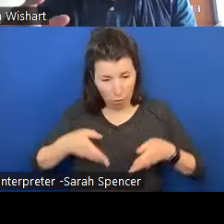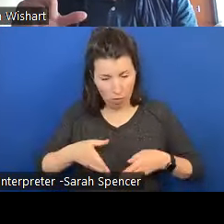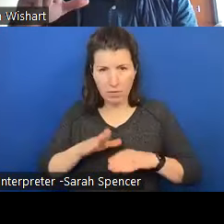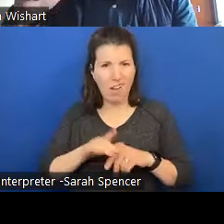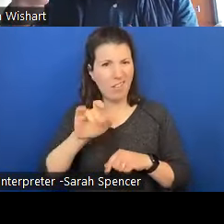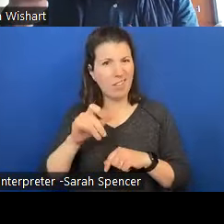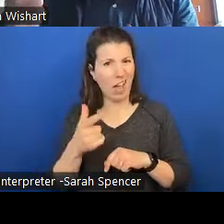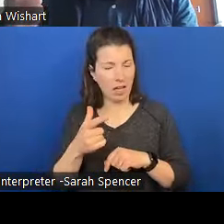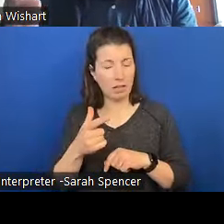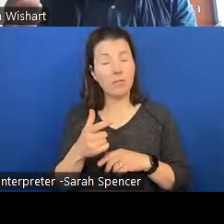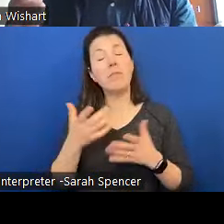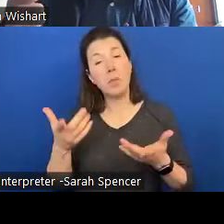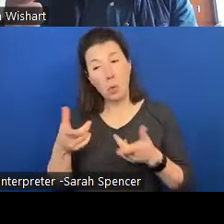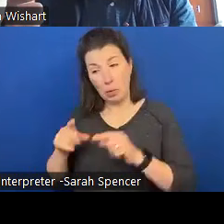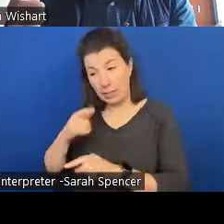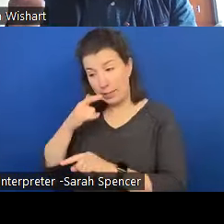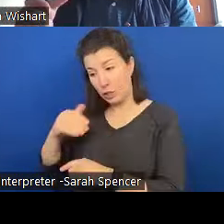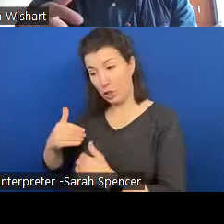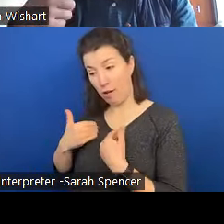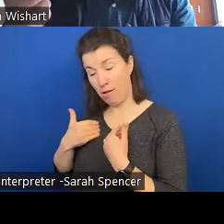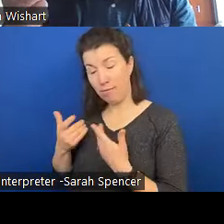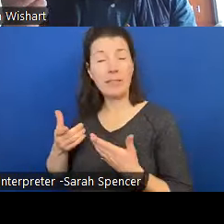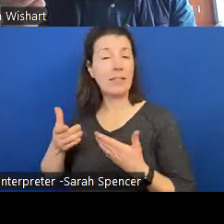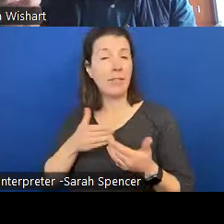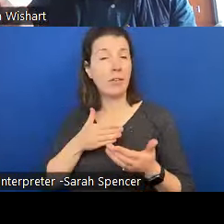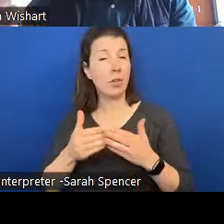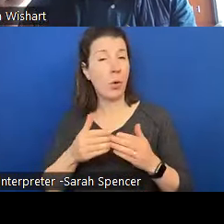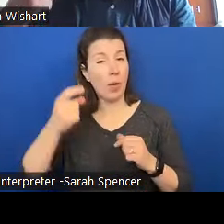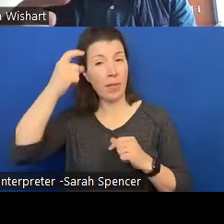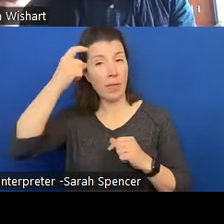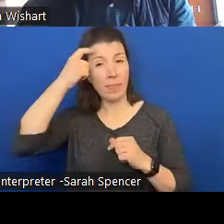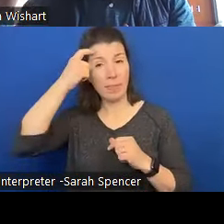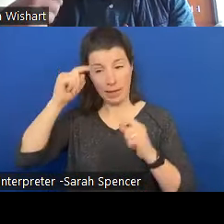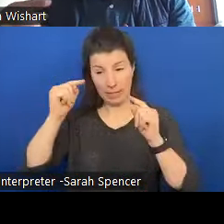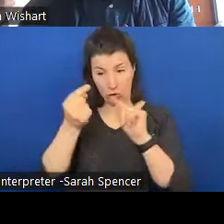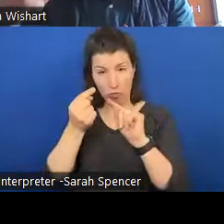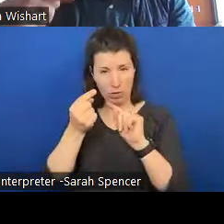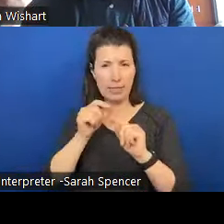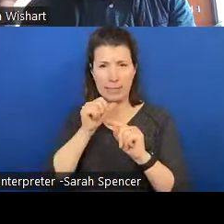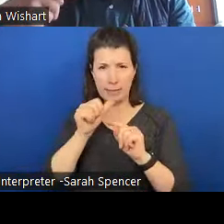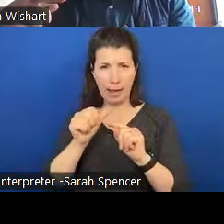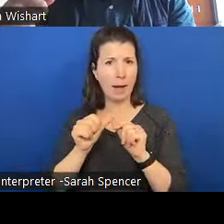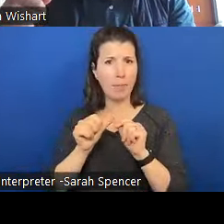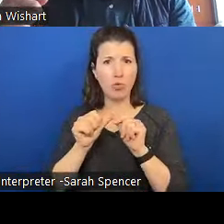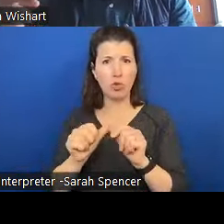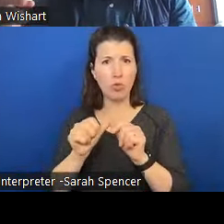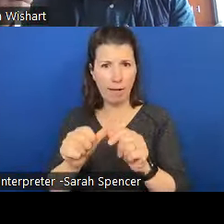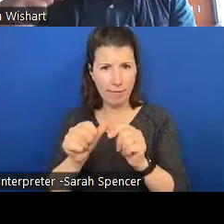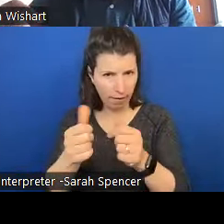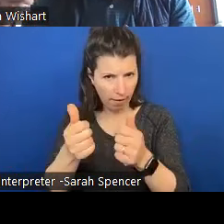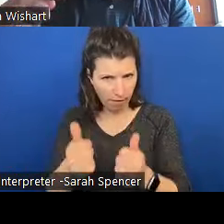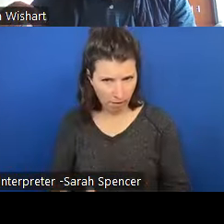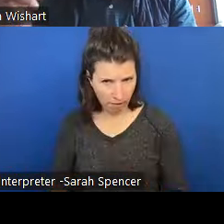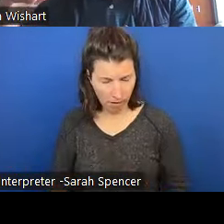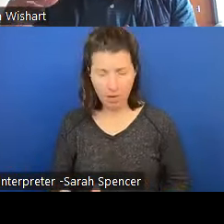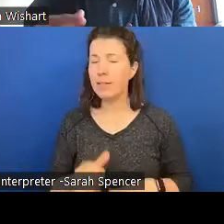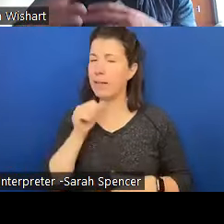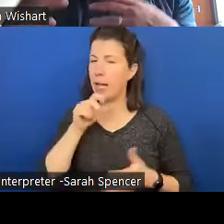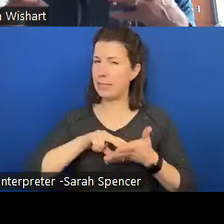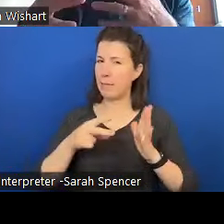kids are young, even though the injury to the brain is non-progressive, it doesn't mean that our tone isn't going to change. You may see